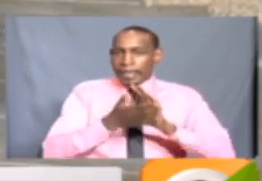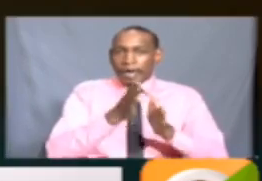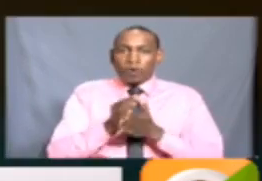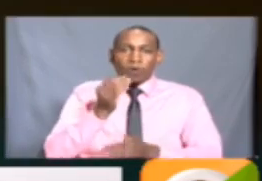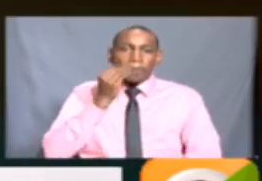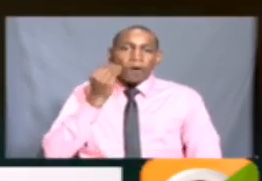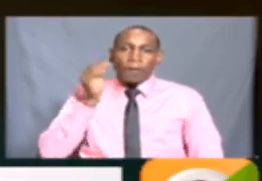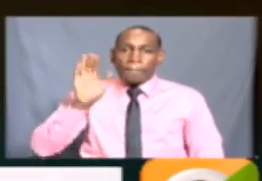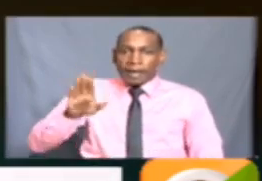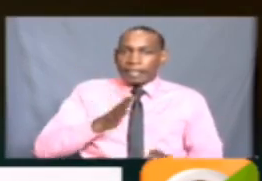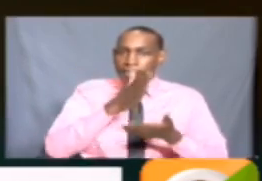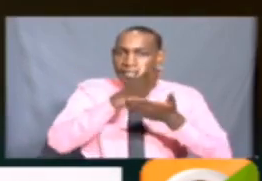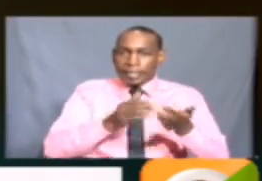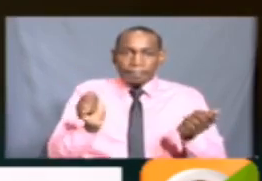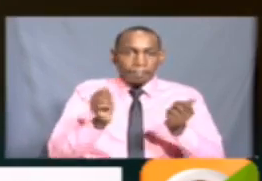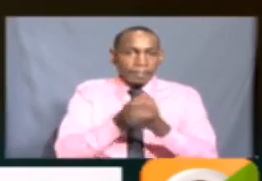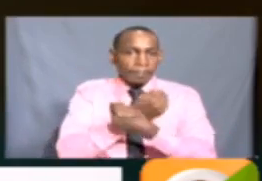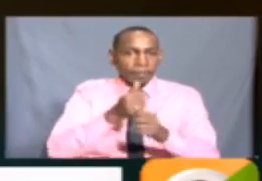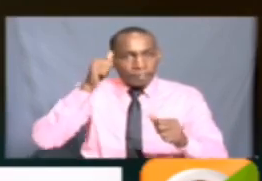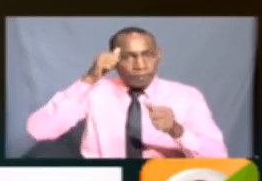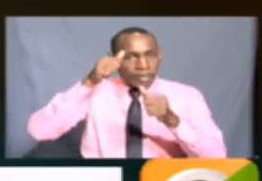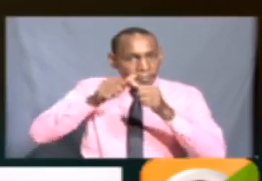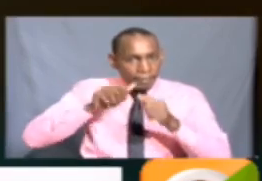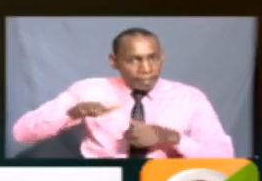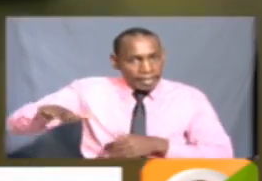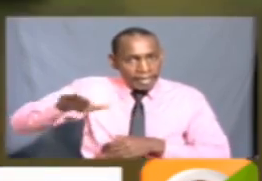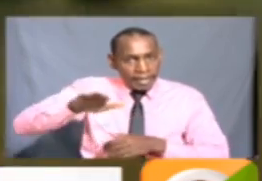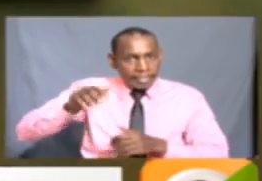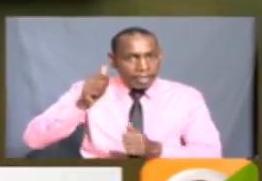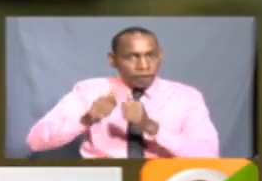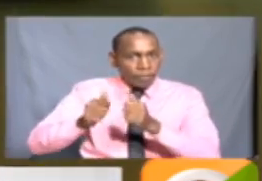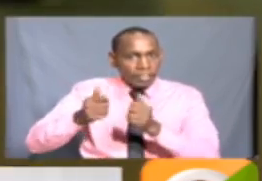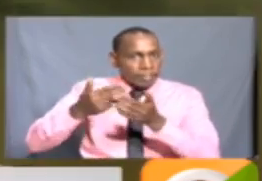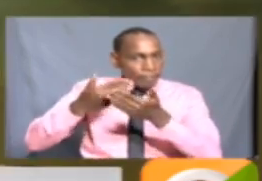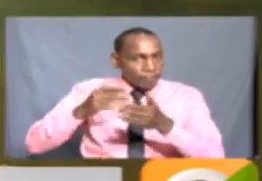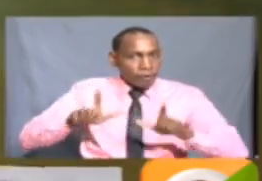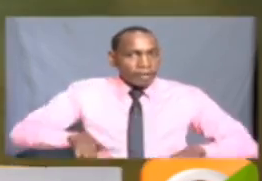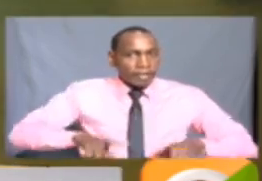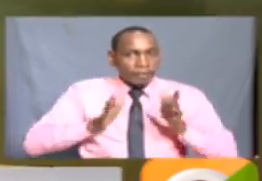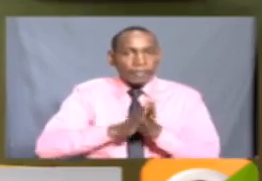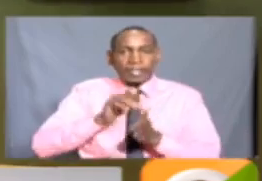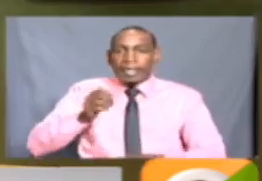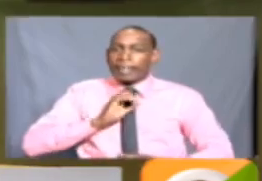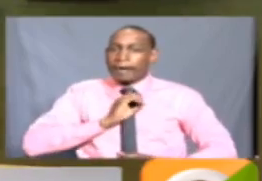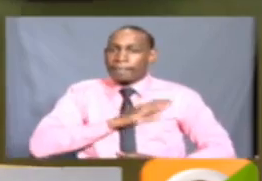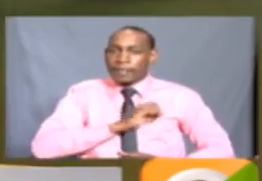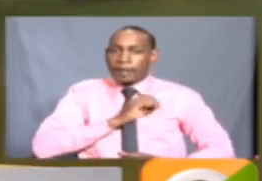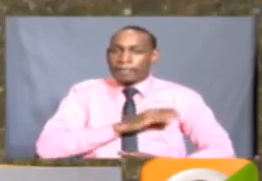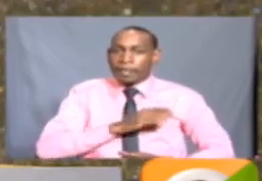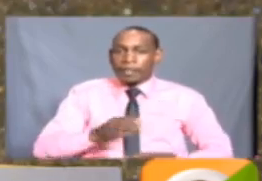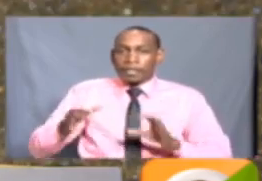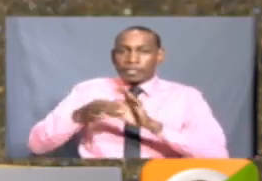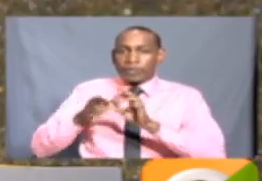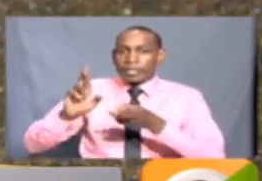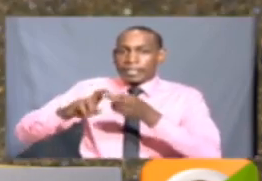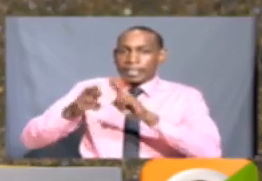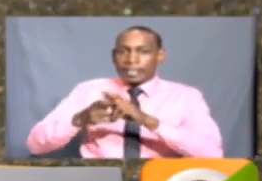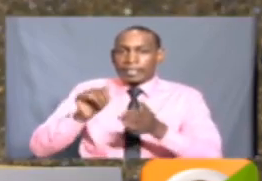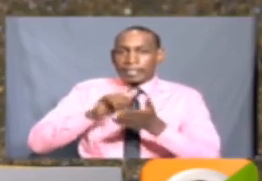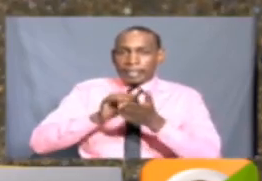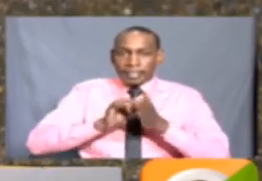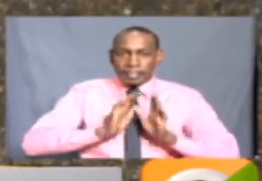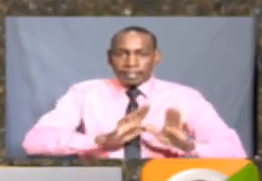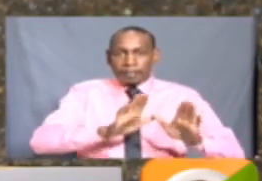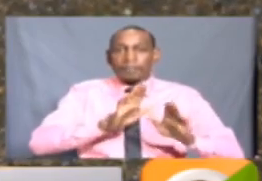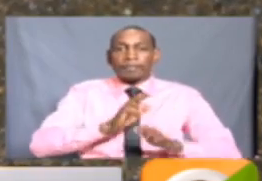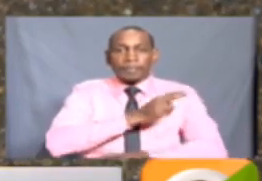go. Some can't remember the location they come from, while others fear going back to their relatives who dumped them at